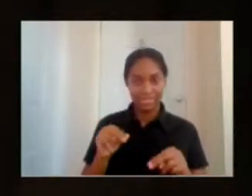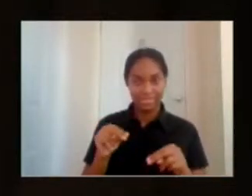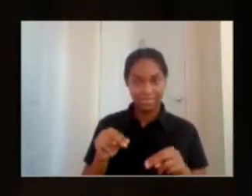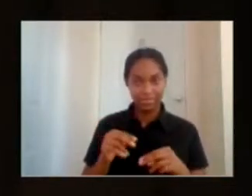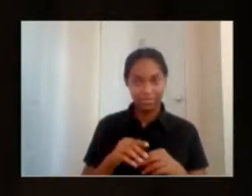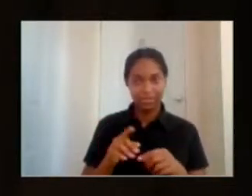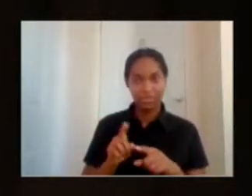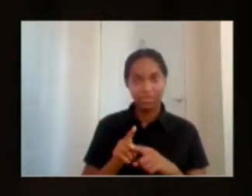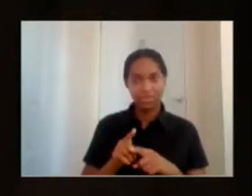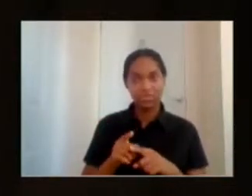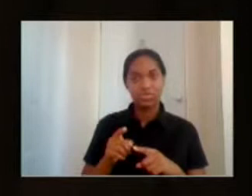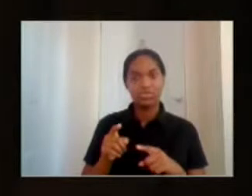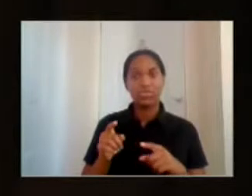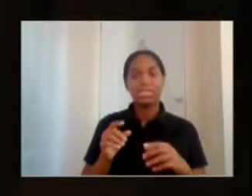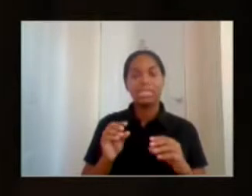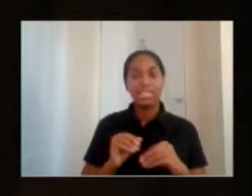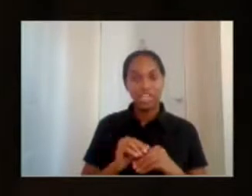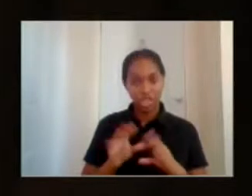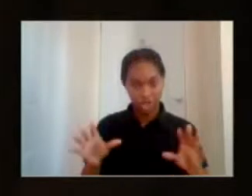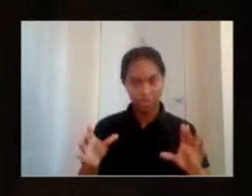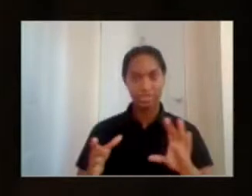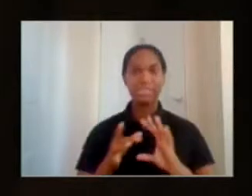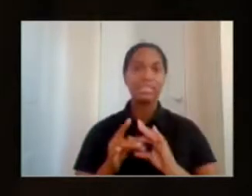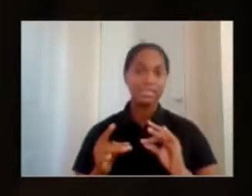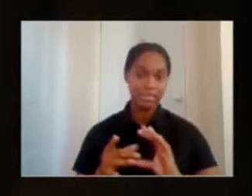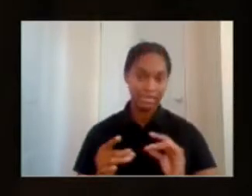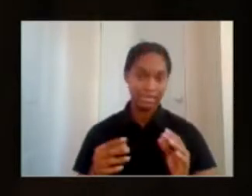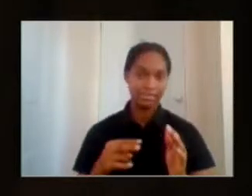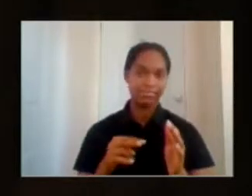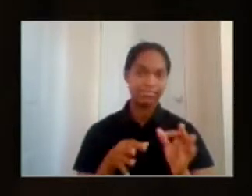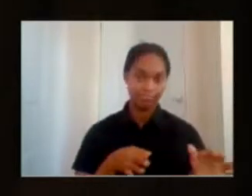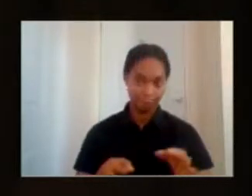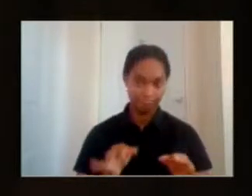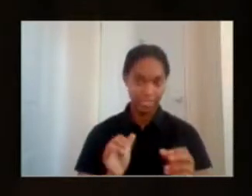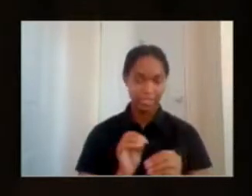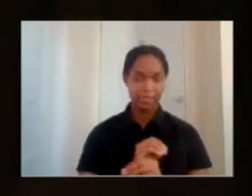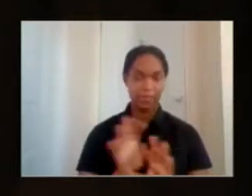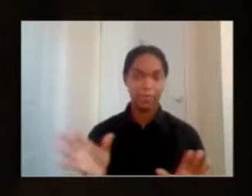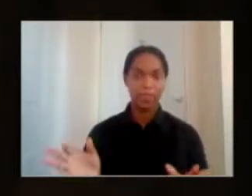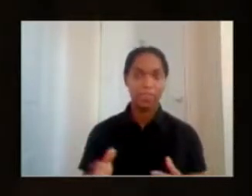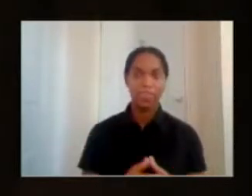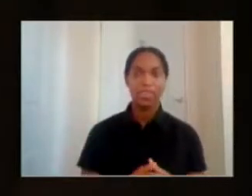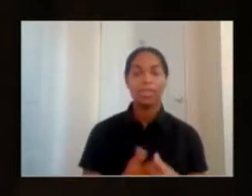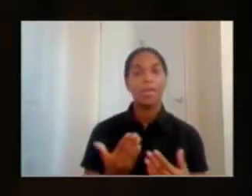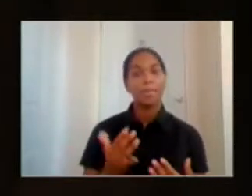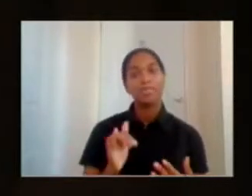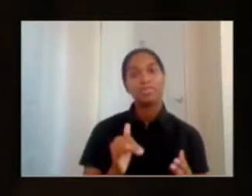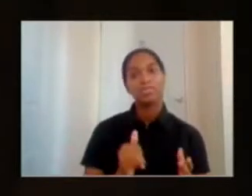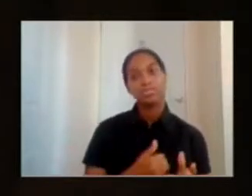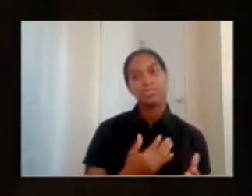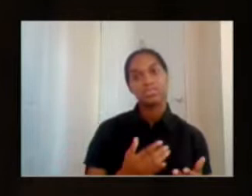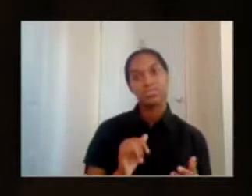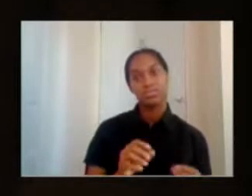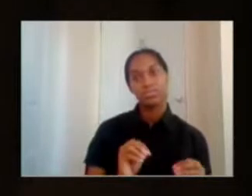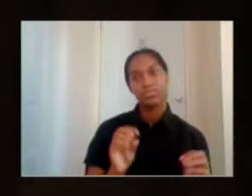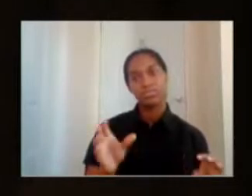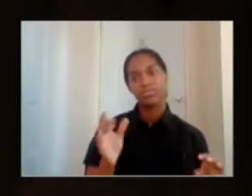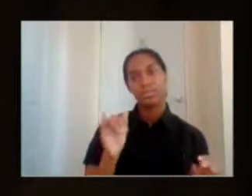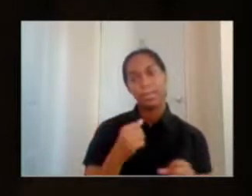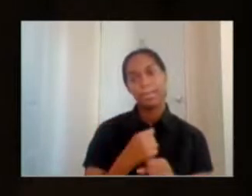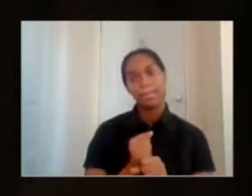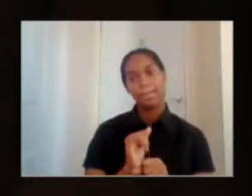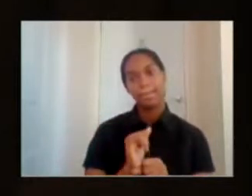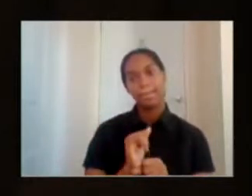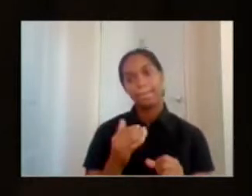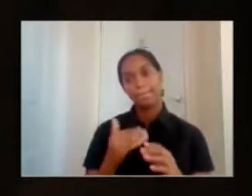define that clearly. And then maybe it's a procurement process, or maybe that just is something you put out there that the manufacturers can aim at, and they can all